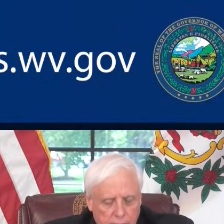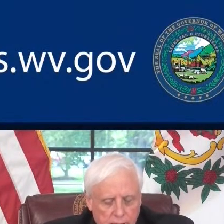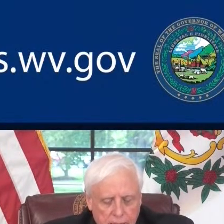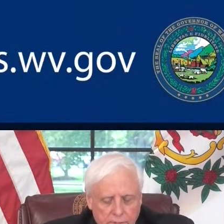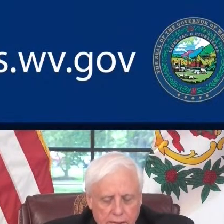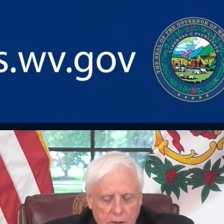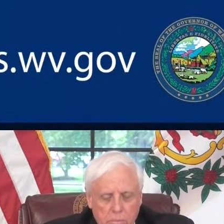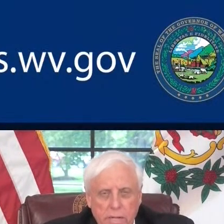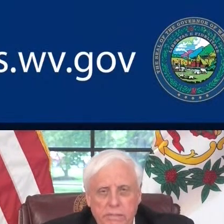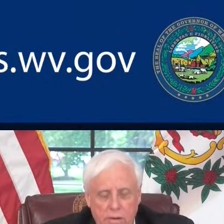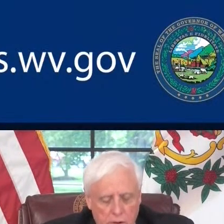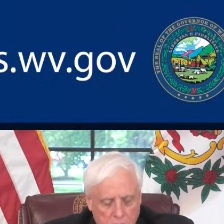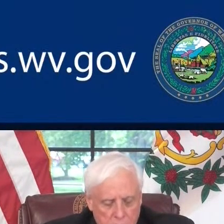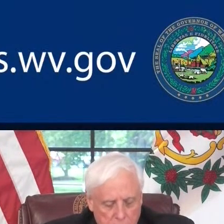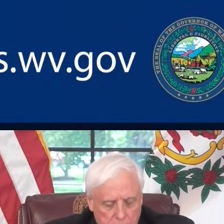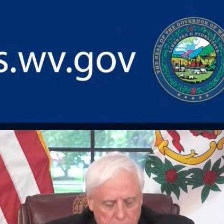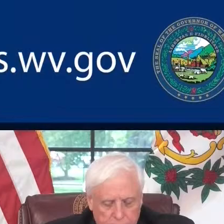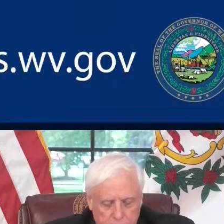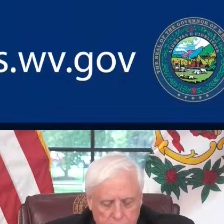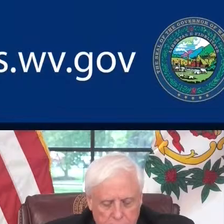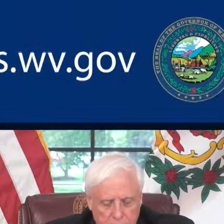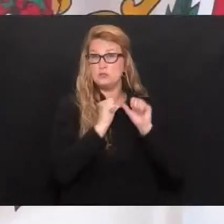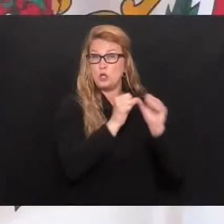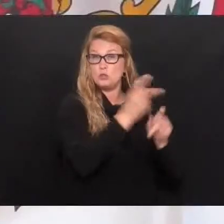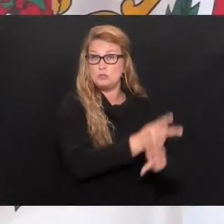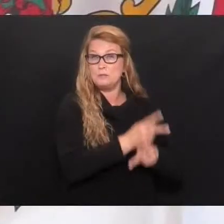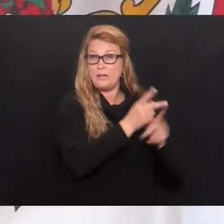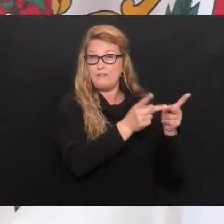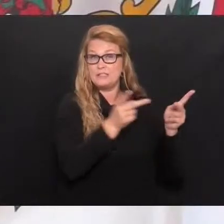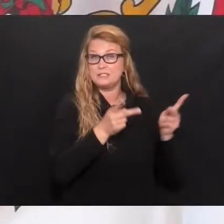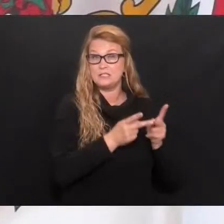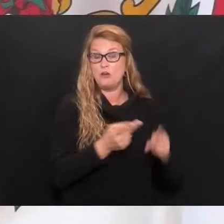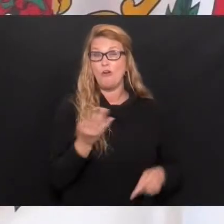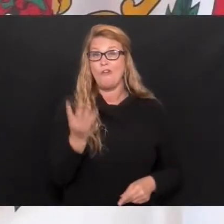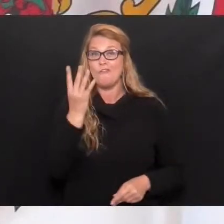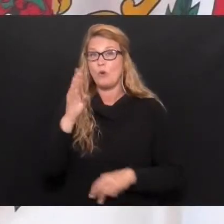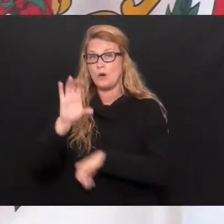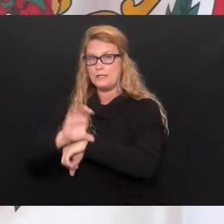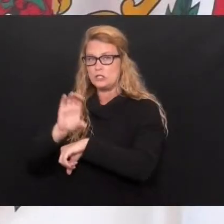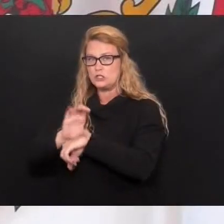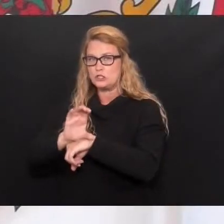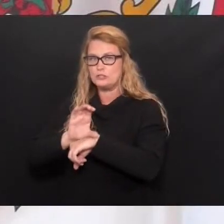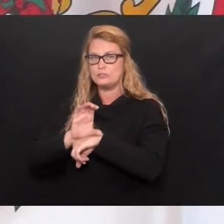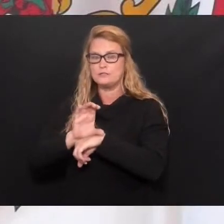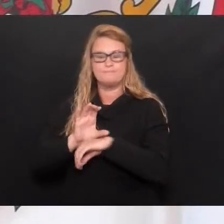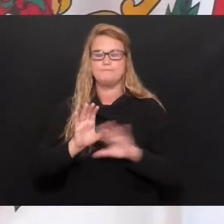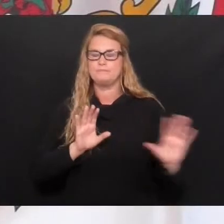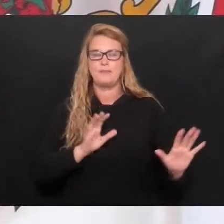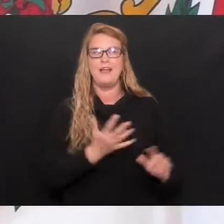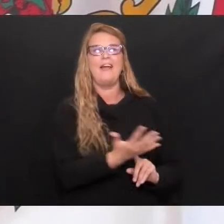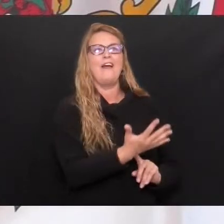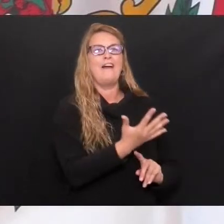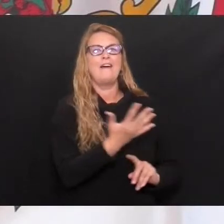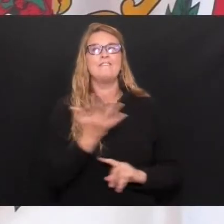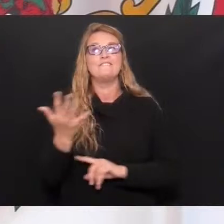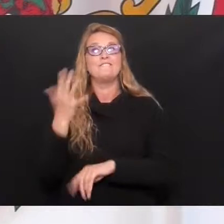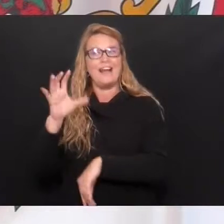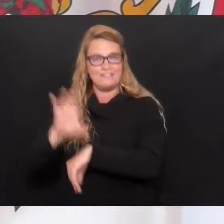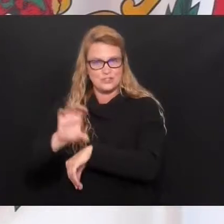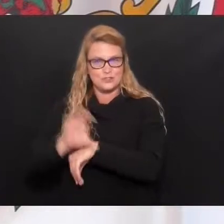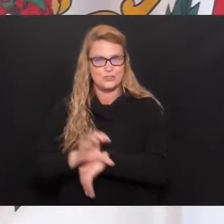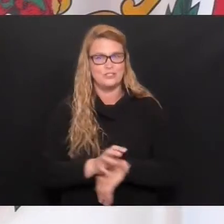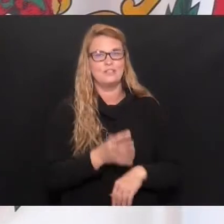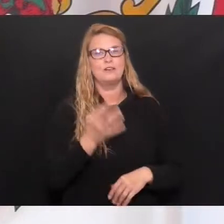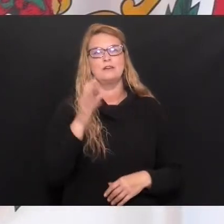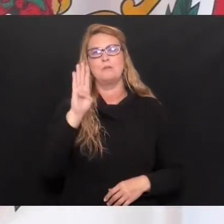We've got 11 outbreaks in our long-term care facilities, 4 in our churches, 5 in our churches in 4